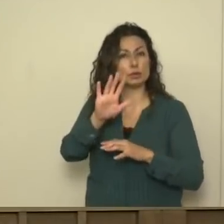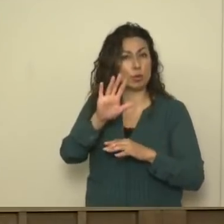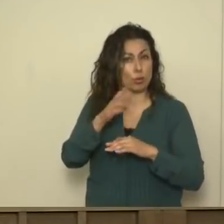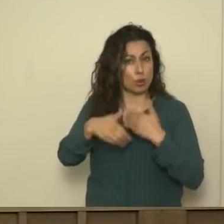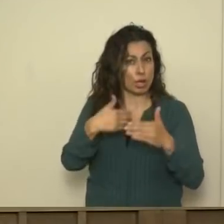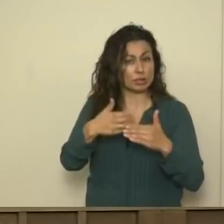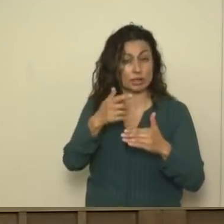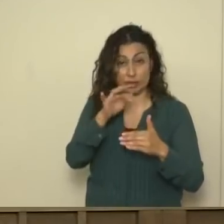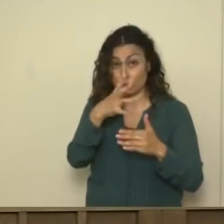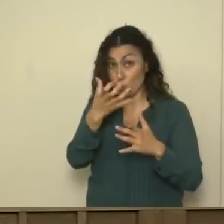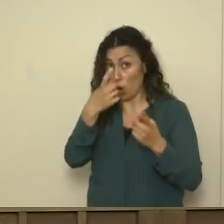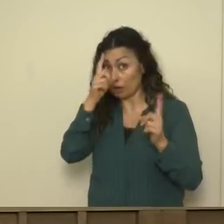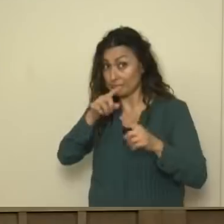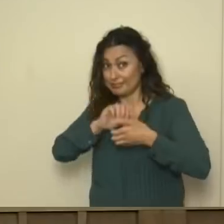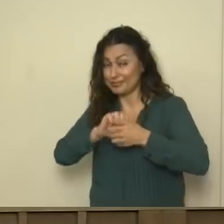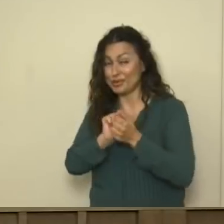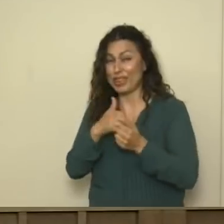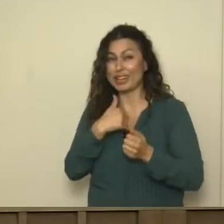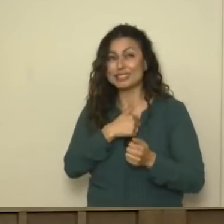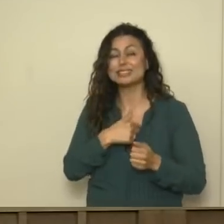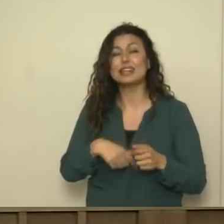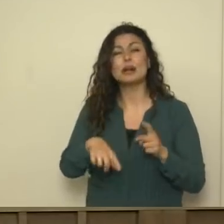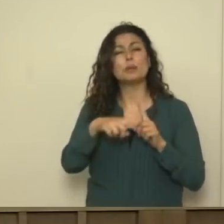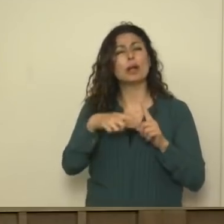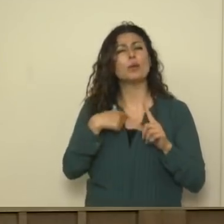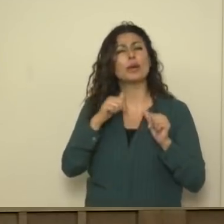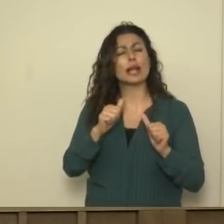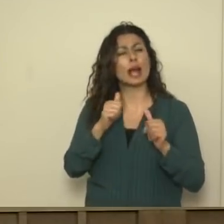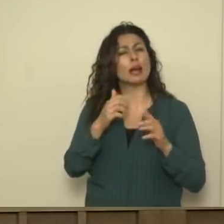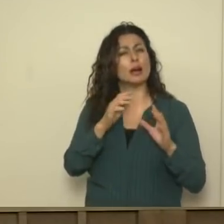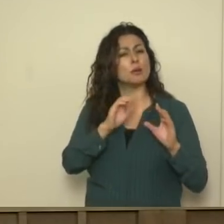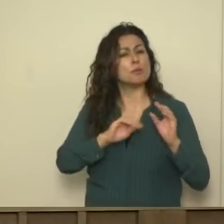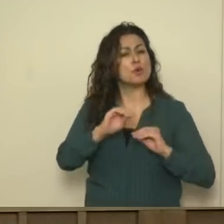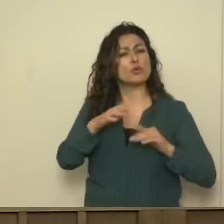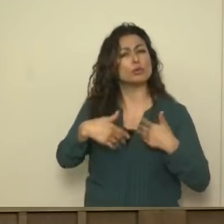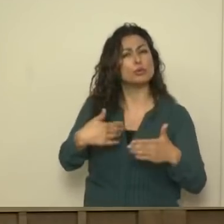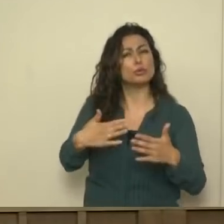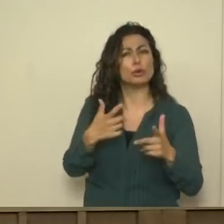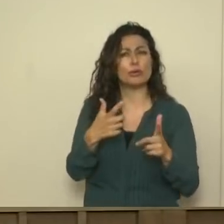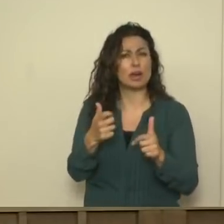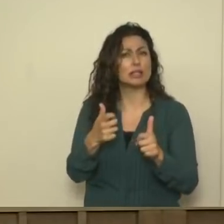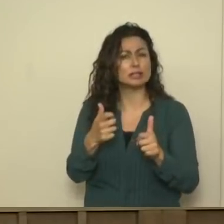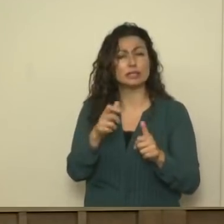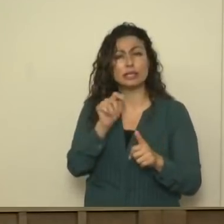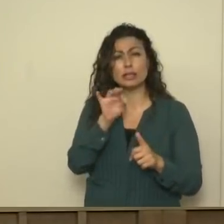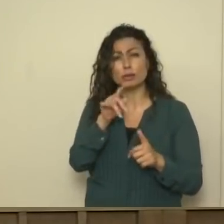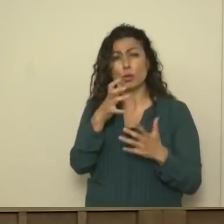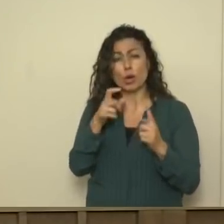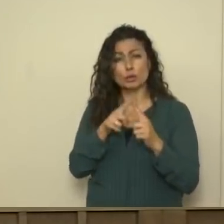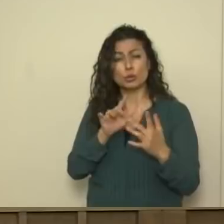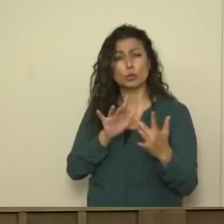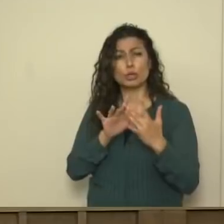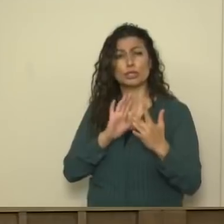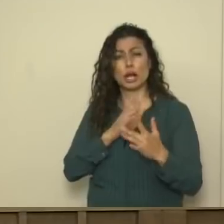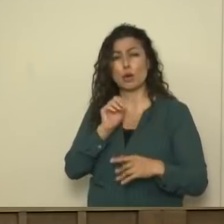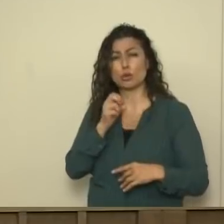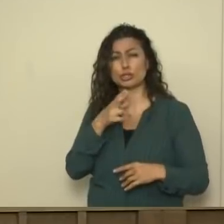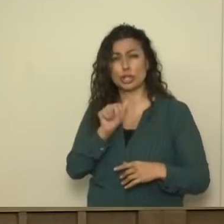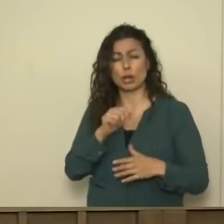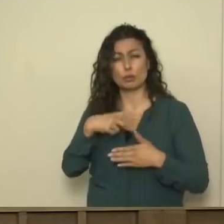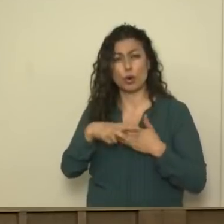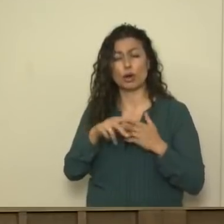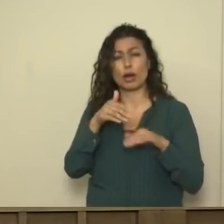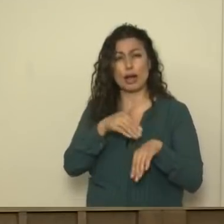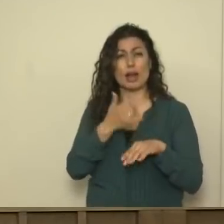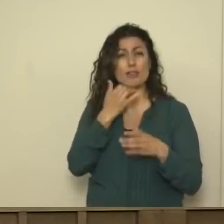provided you want to work with us, and we can get things moving again. So if you need to reach our OSHA program, you can reach